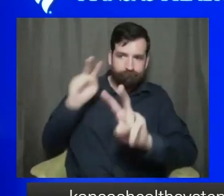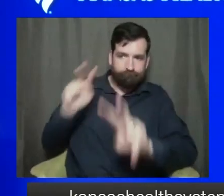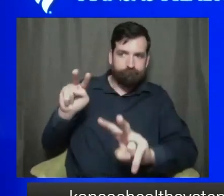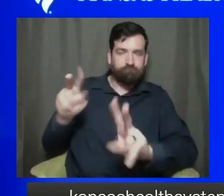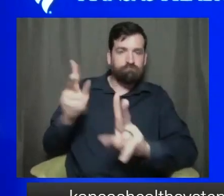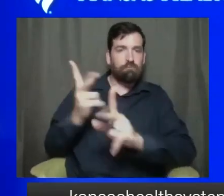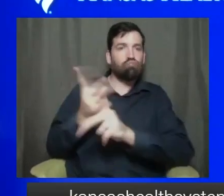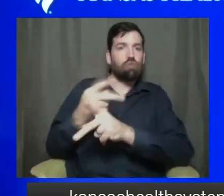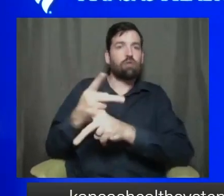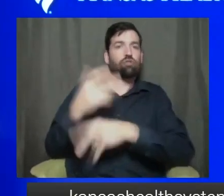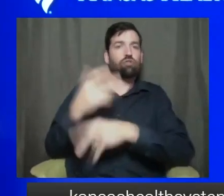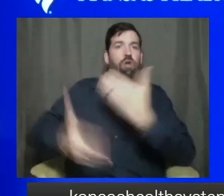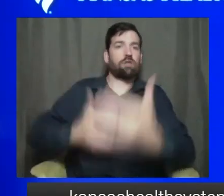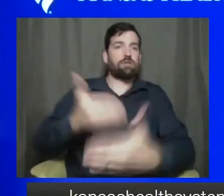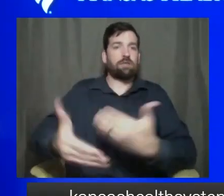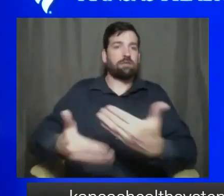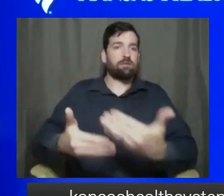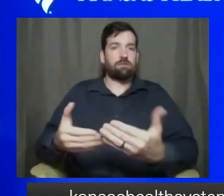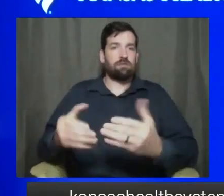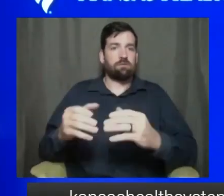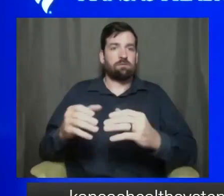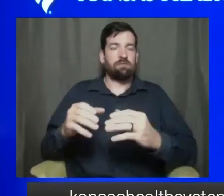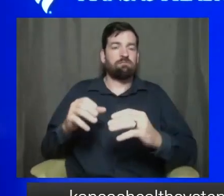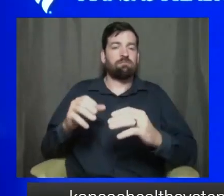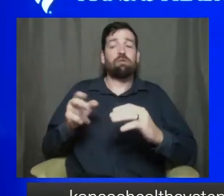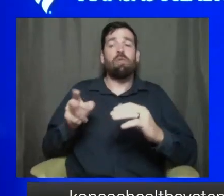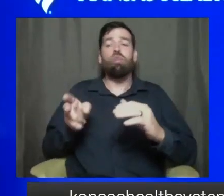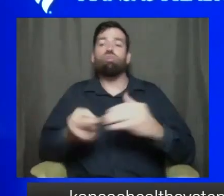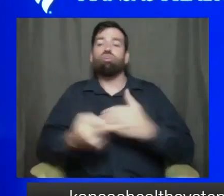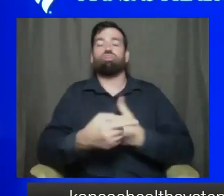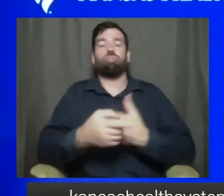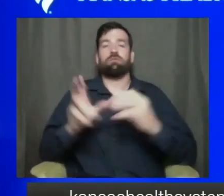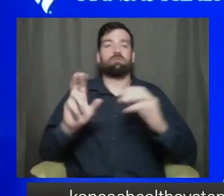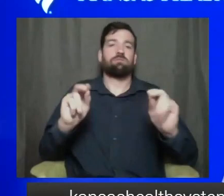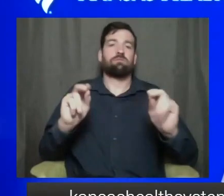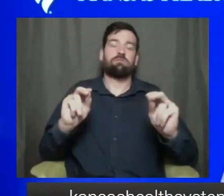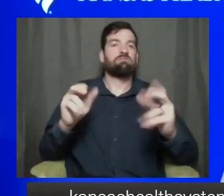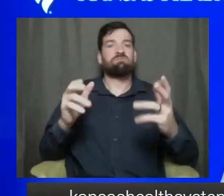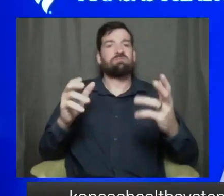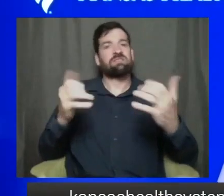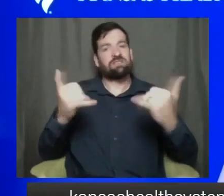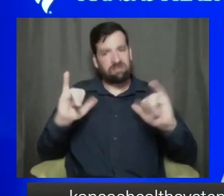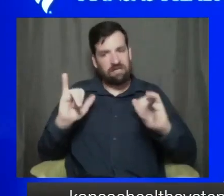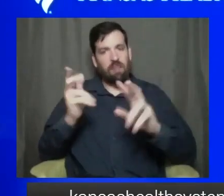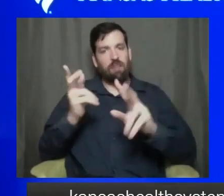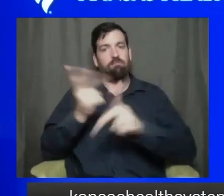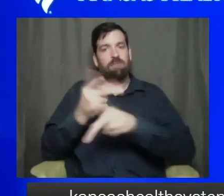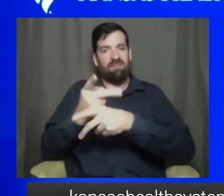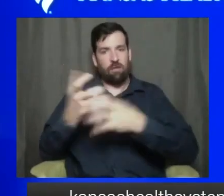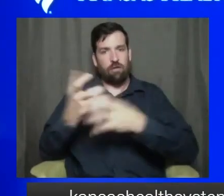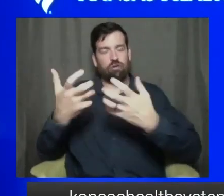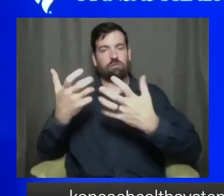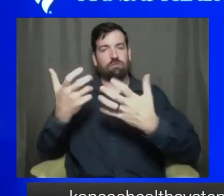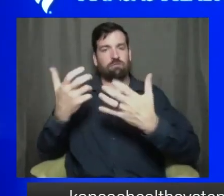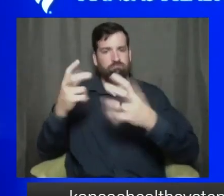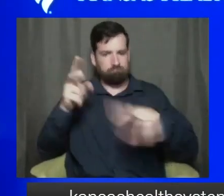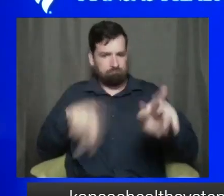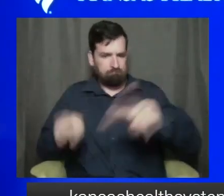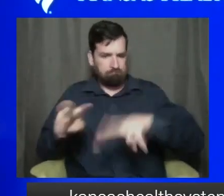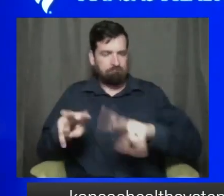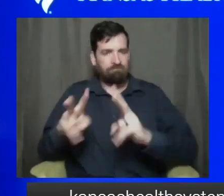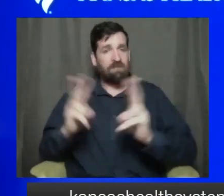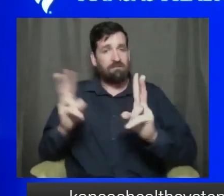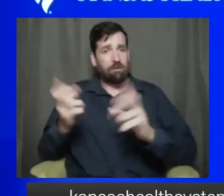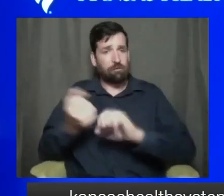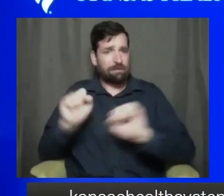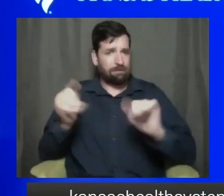process. No corners have been cut. The vaccines continue to be safe, and even the manufacturing continues to be monitored. So I think that's very important.